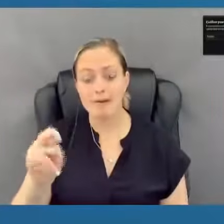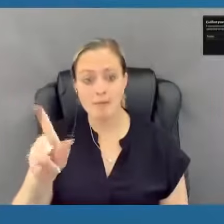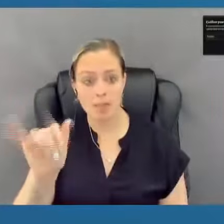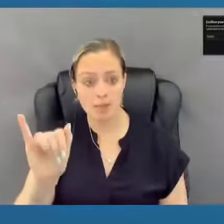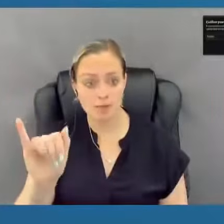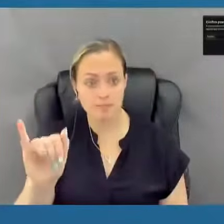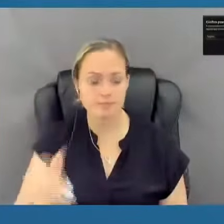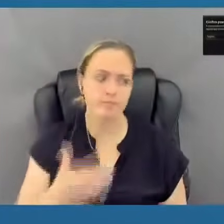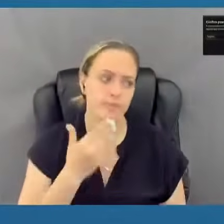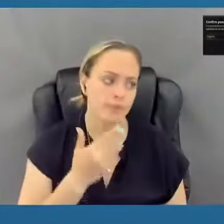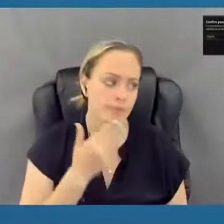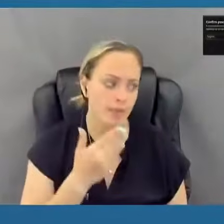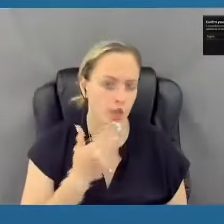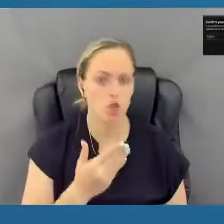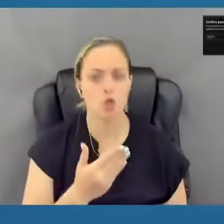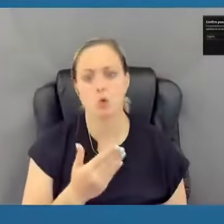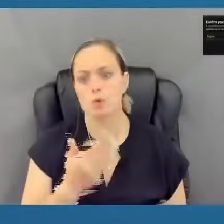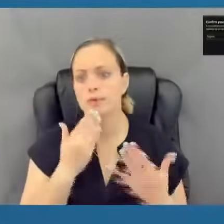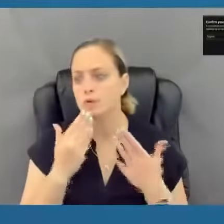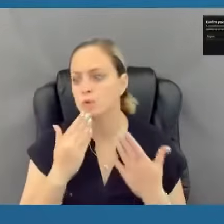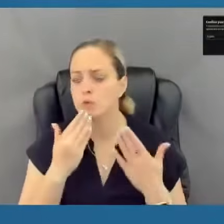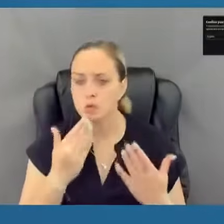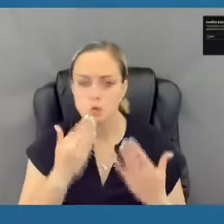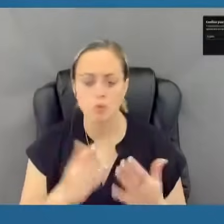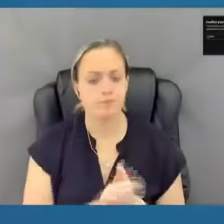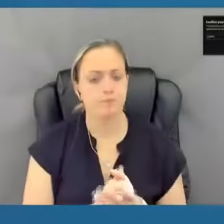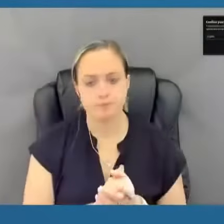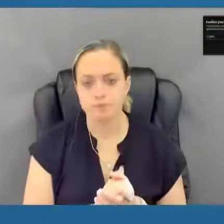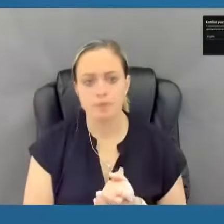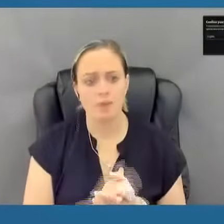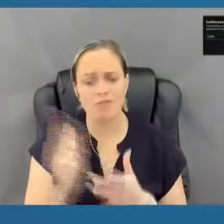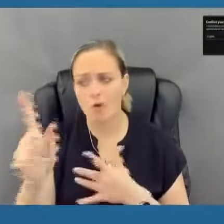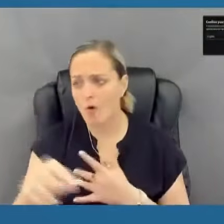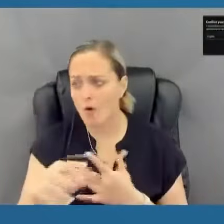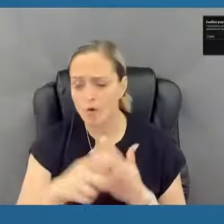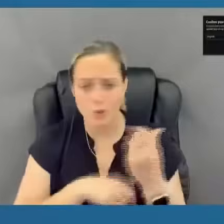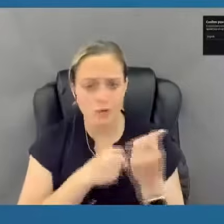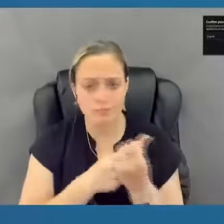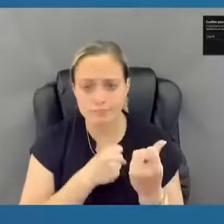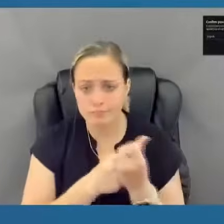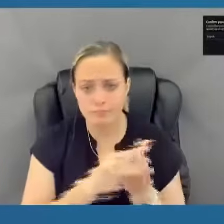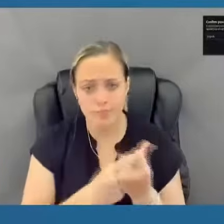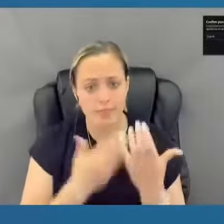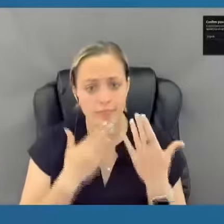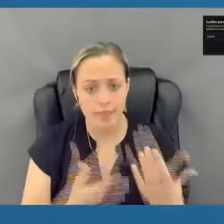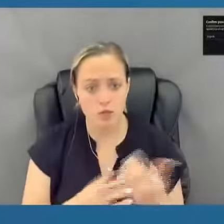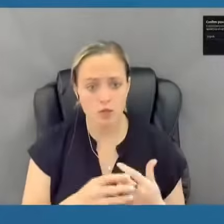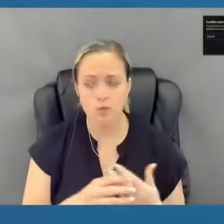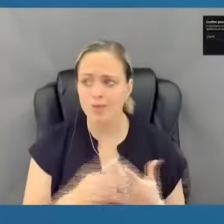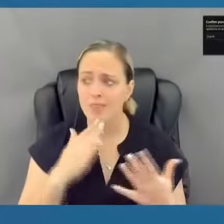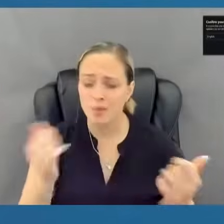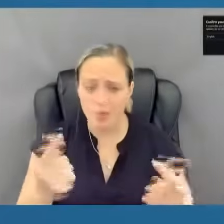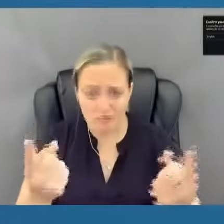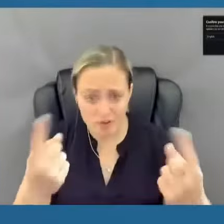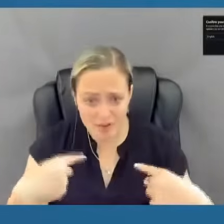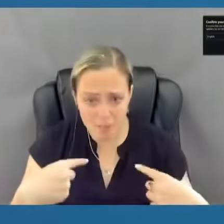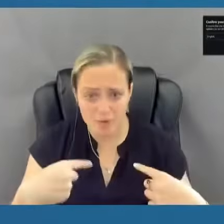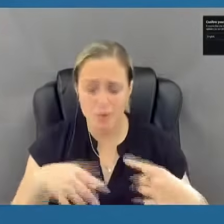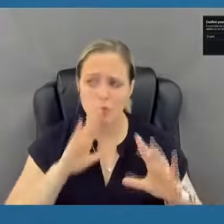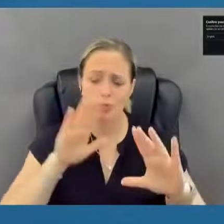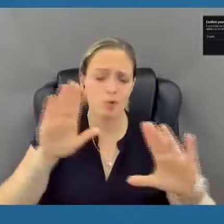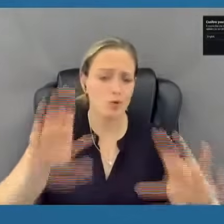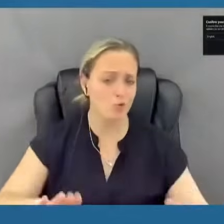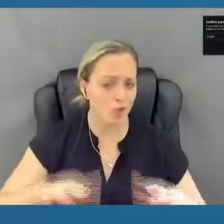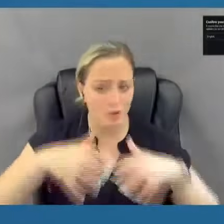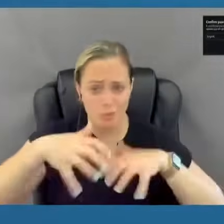Thank you, Mark and JCRC, Eric and UJA, Harley, our Grand Marshal. Thank you all for coming out. It's going to be a great